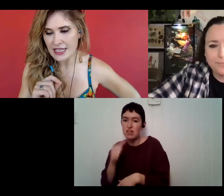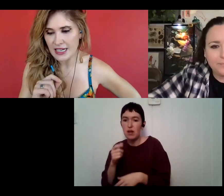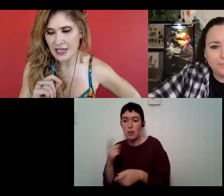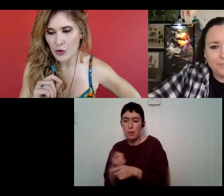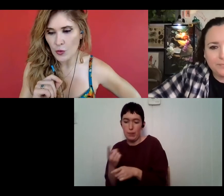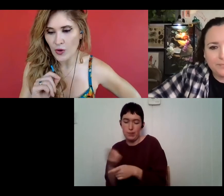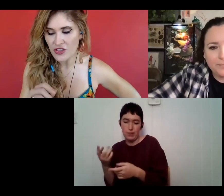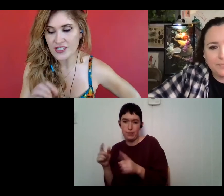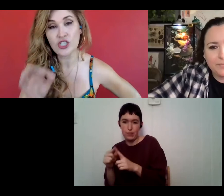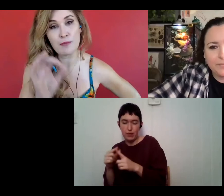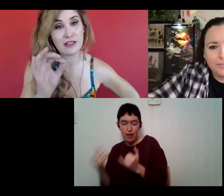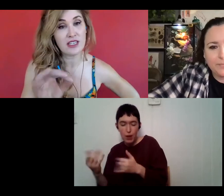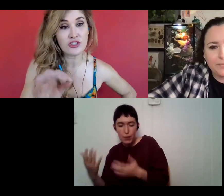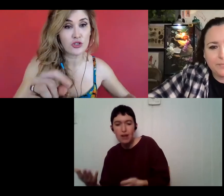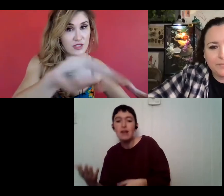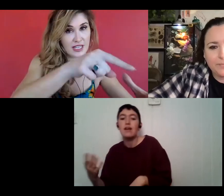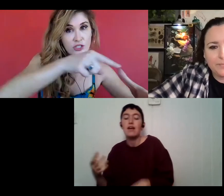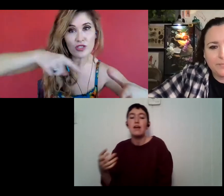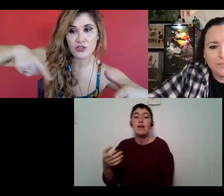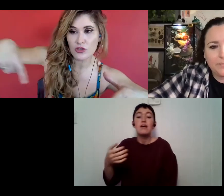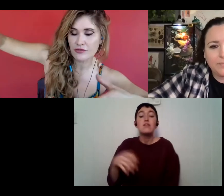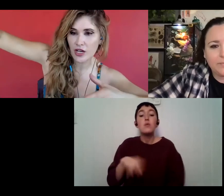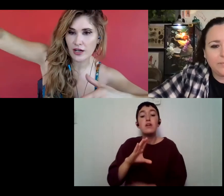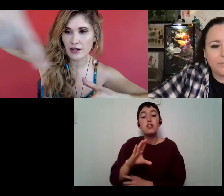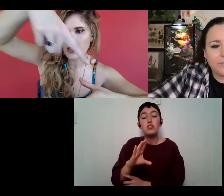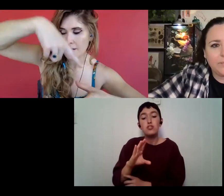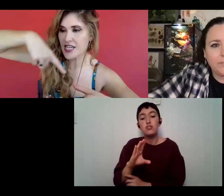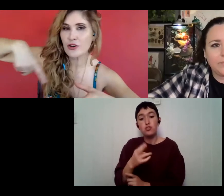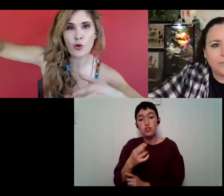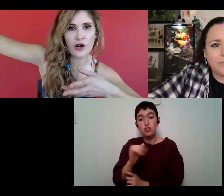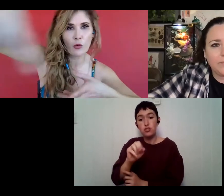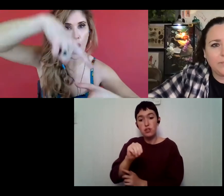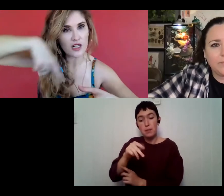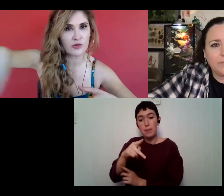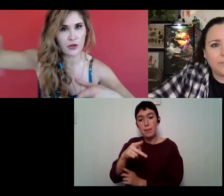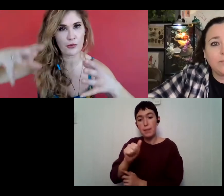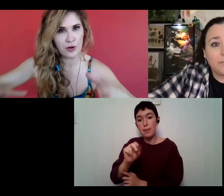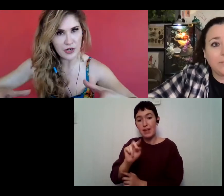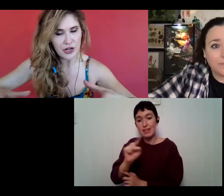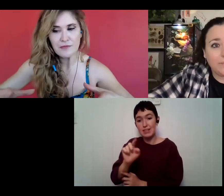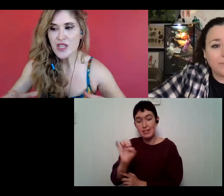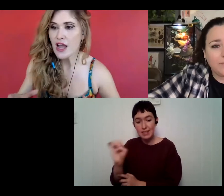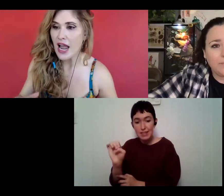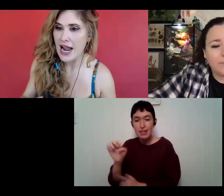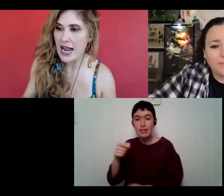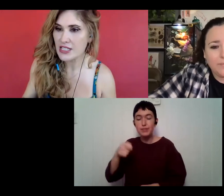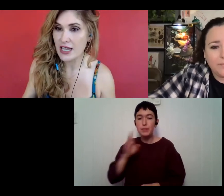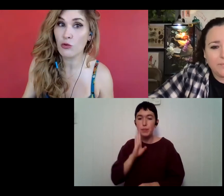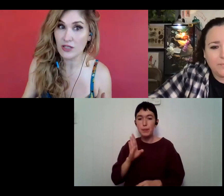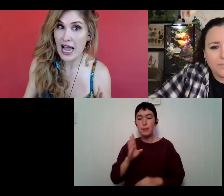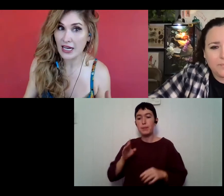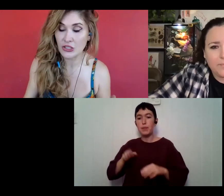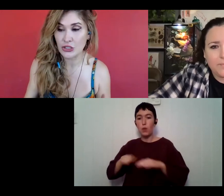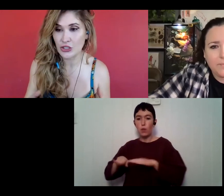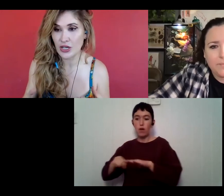And one of the things that chimpanzees do is they do these sort of territorial walks around their perimeter. and they